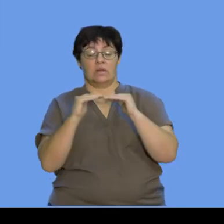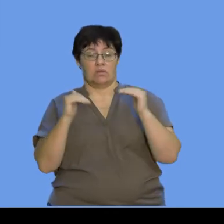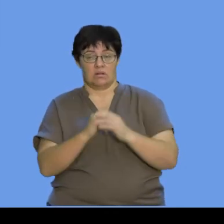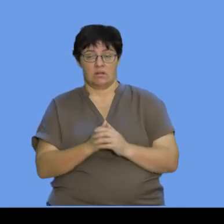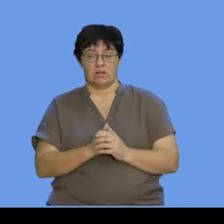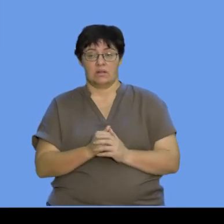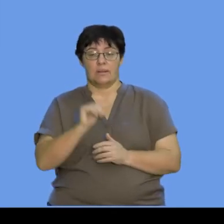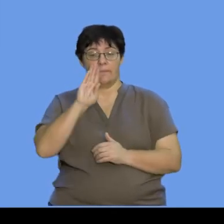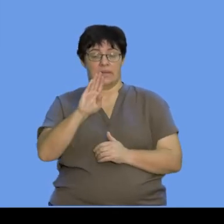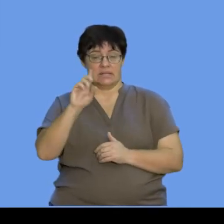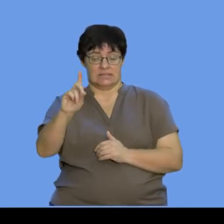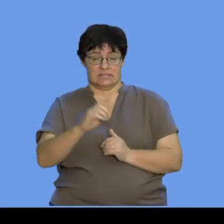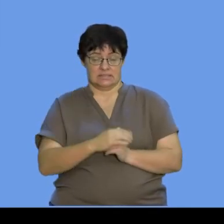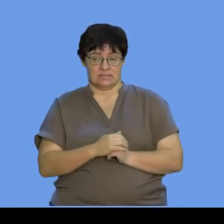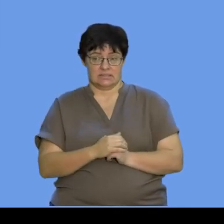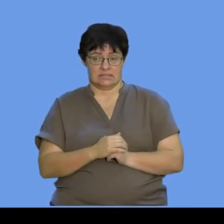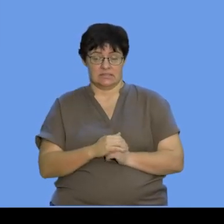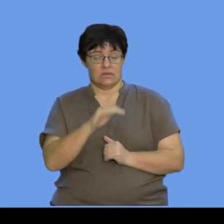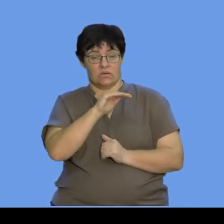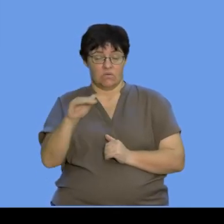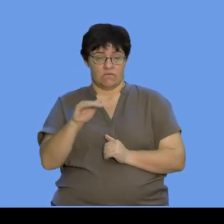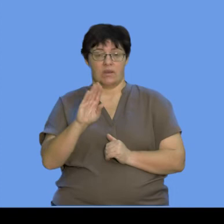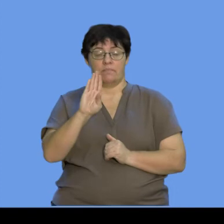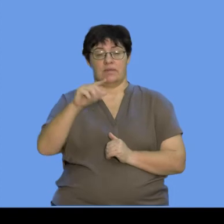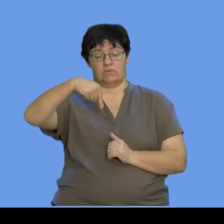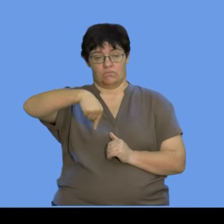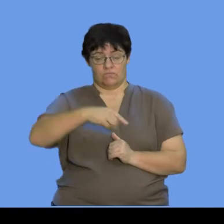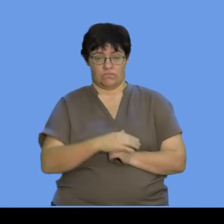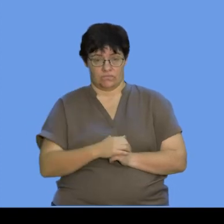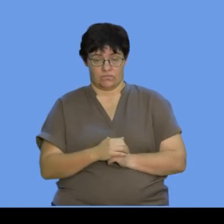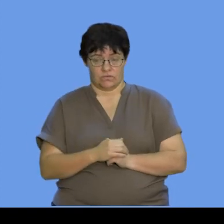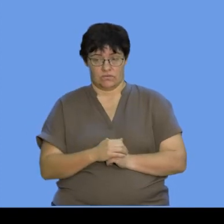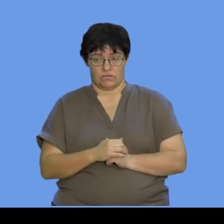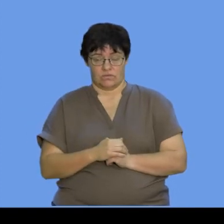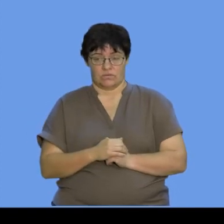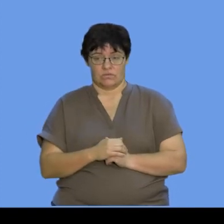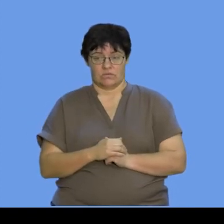is equals to the BD over BQ.